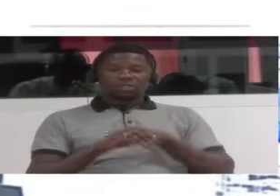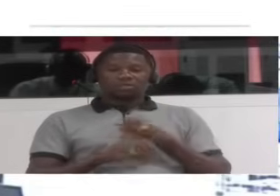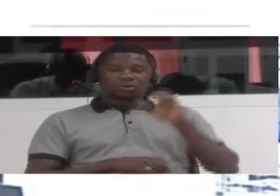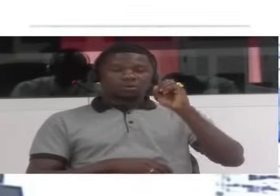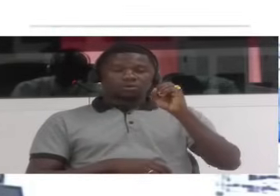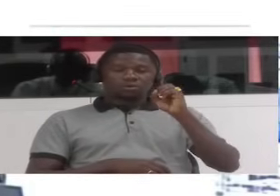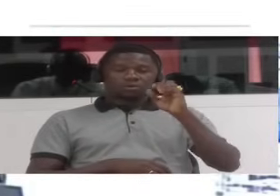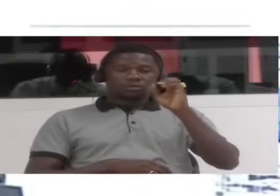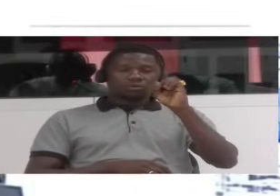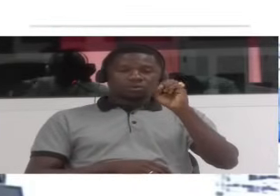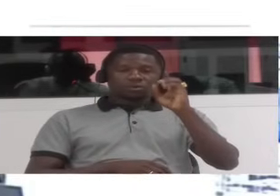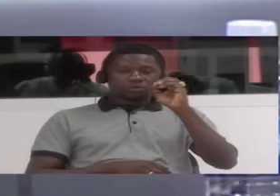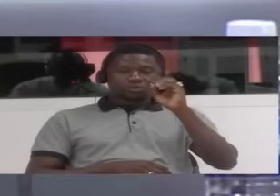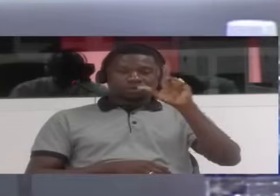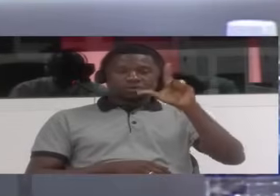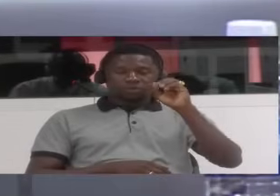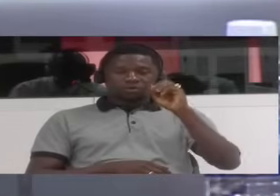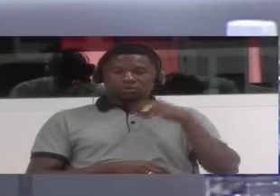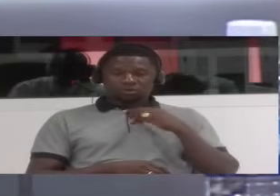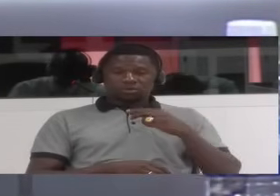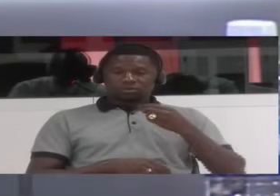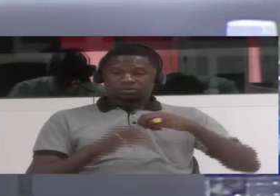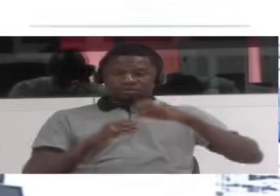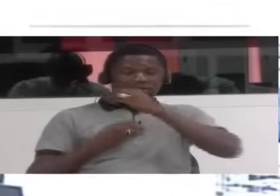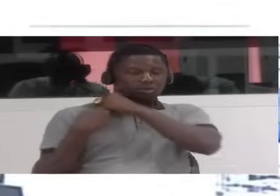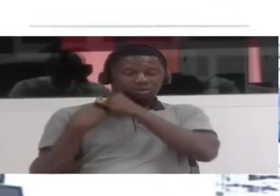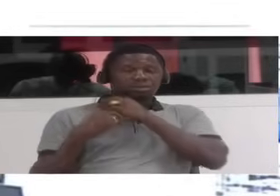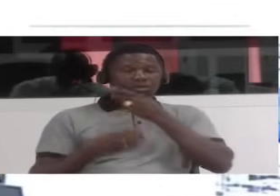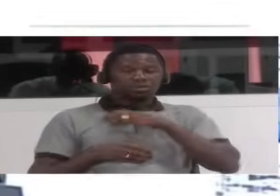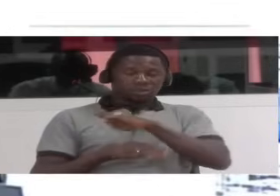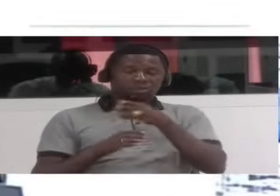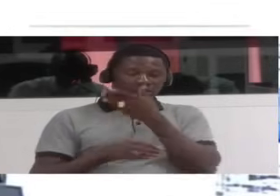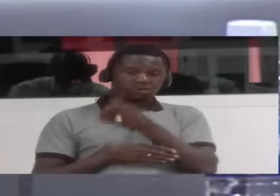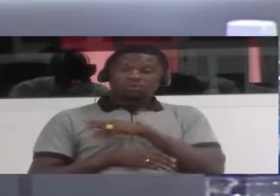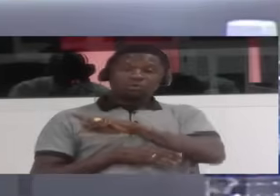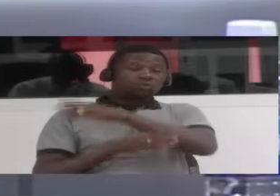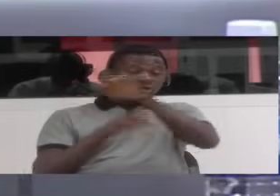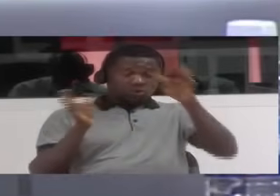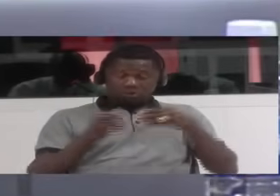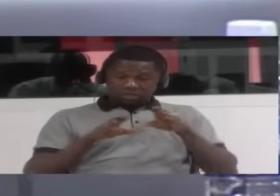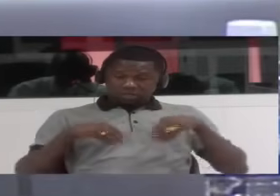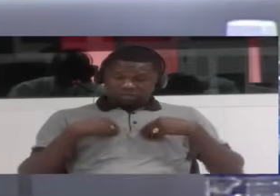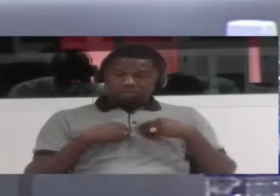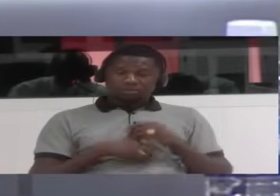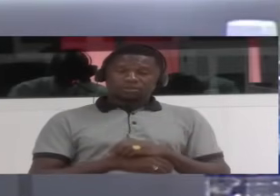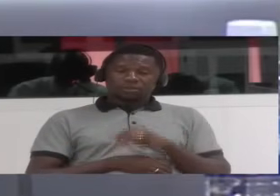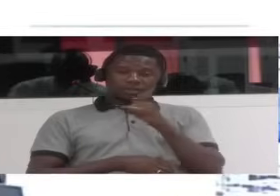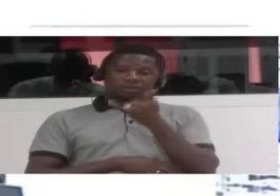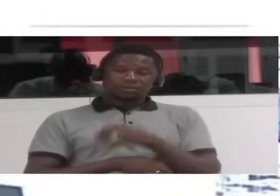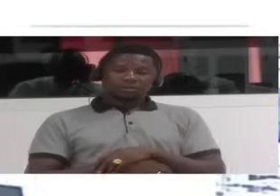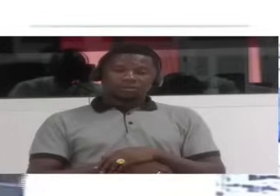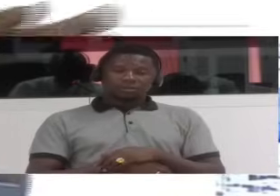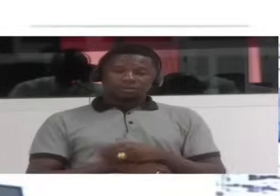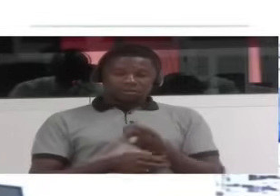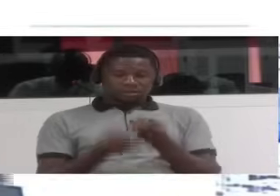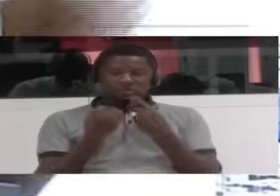senior man on the ground. You all accepted the order? Yes. Tell us how the killings occurred.